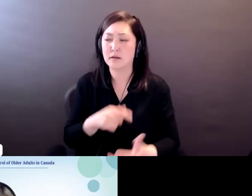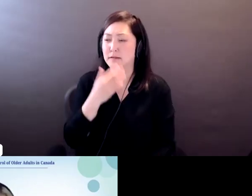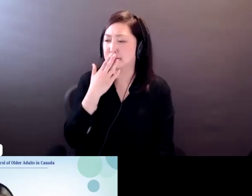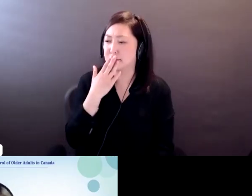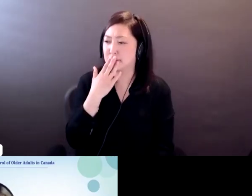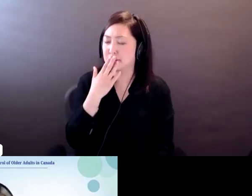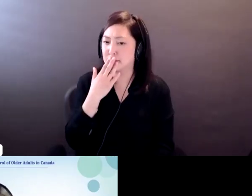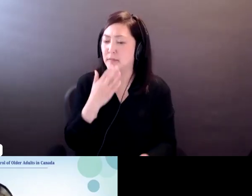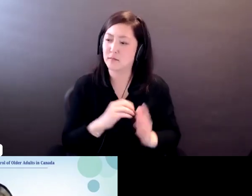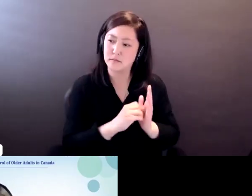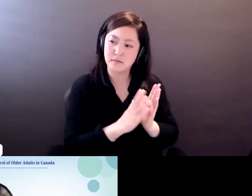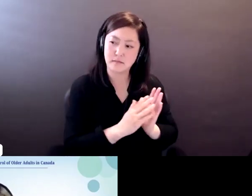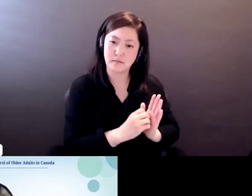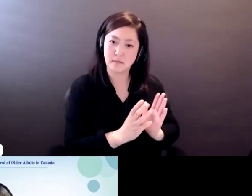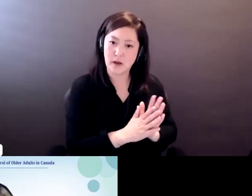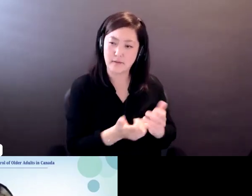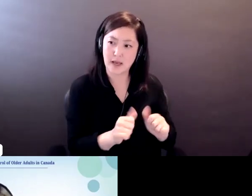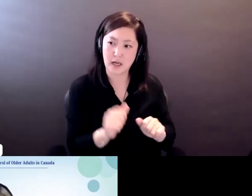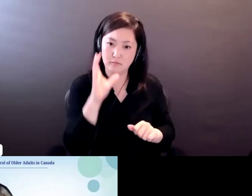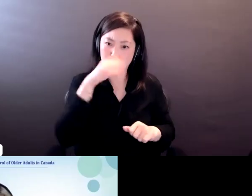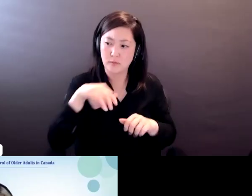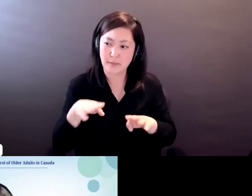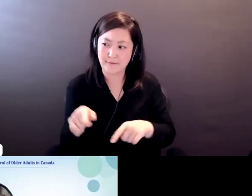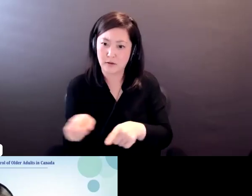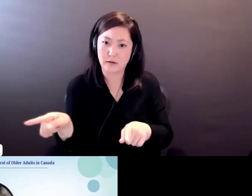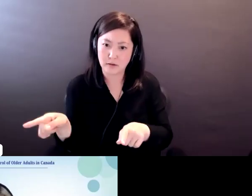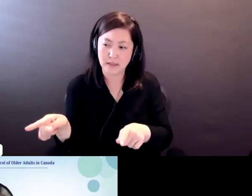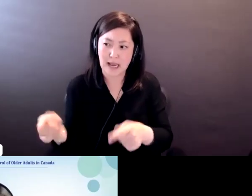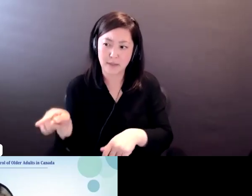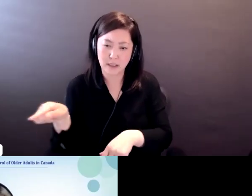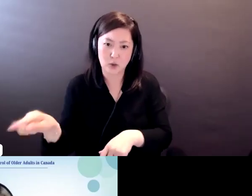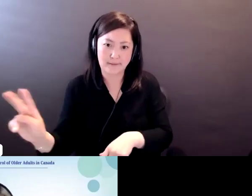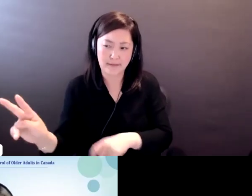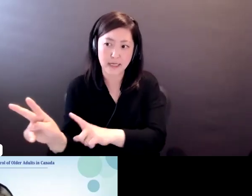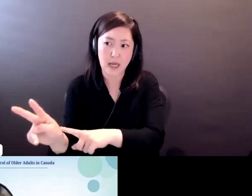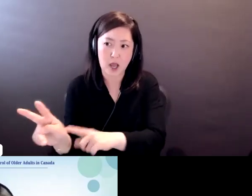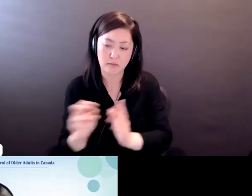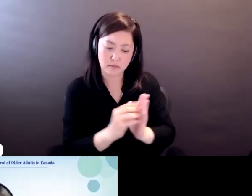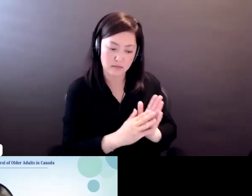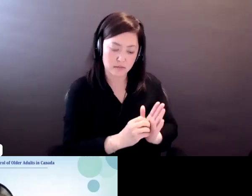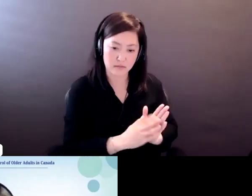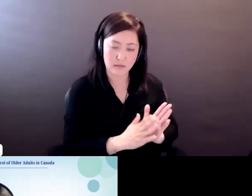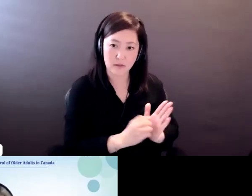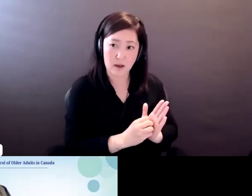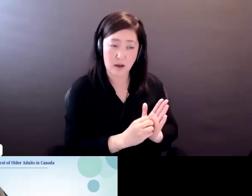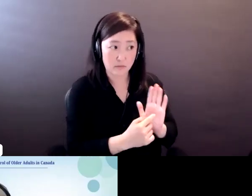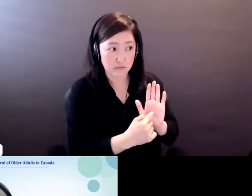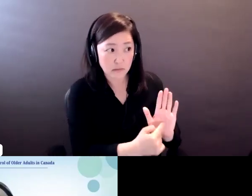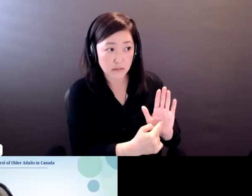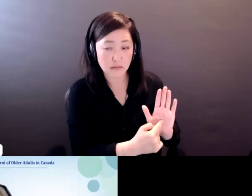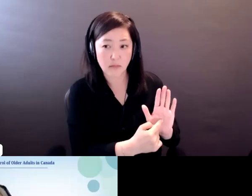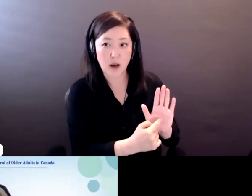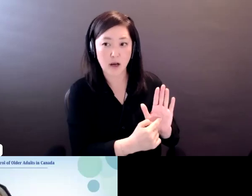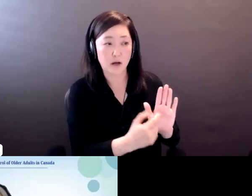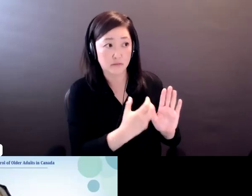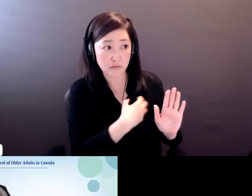evidence about these behaviors, then that evidence can support a criminal charge. But